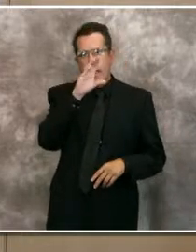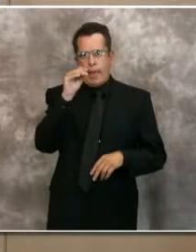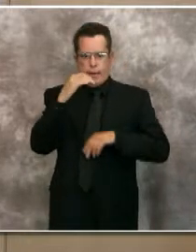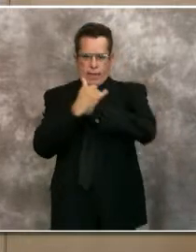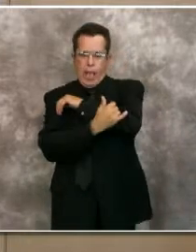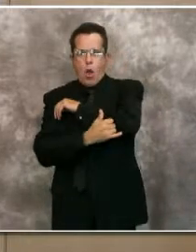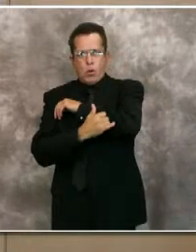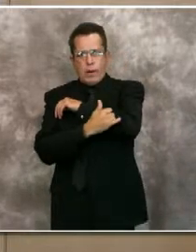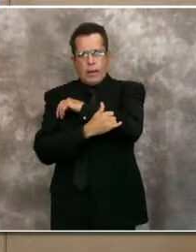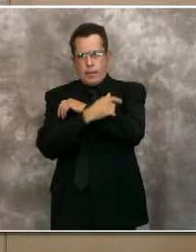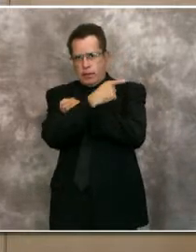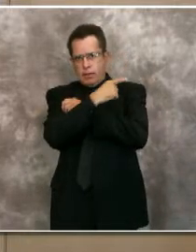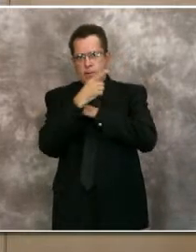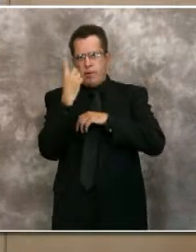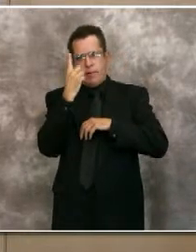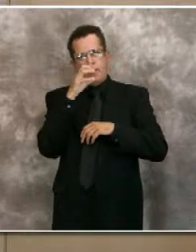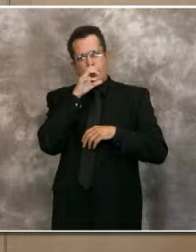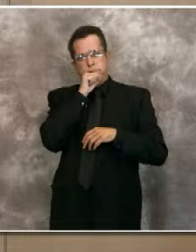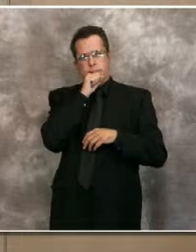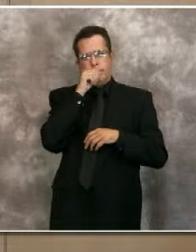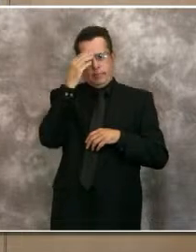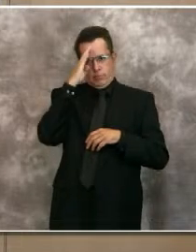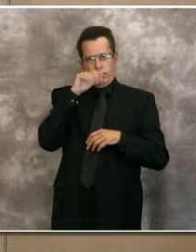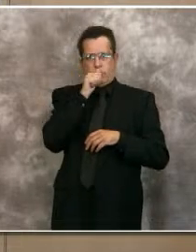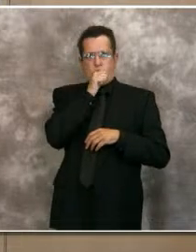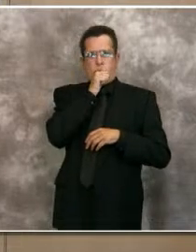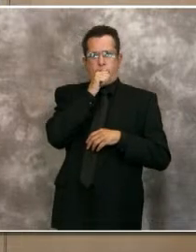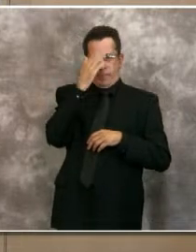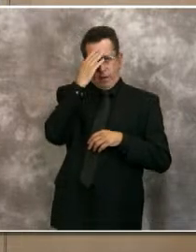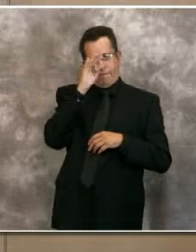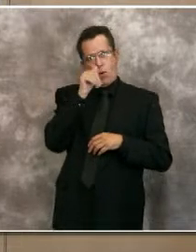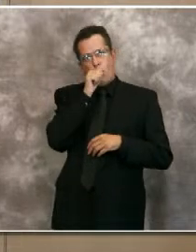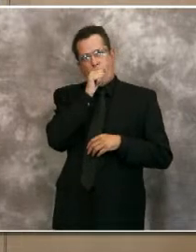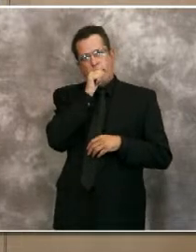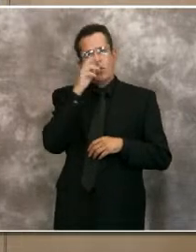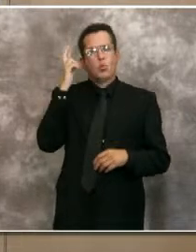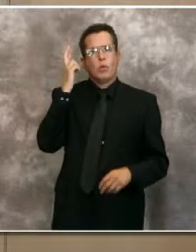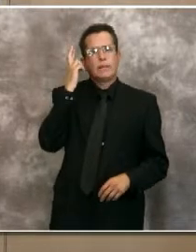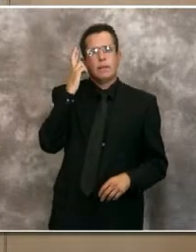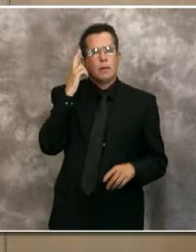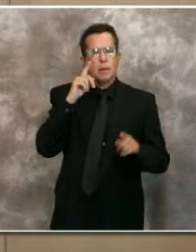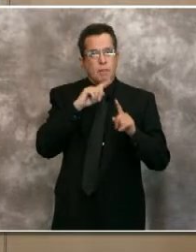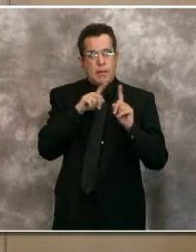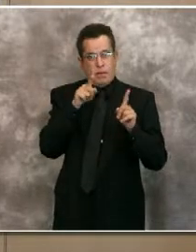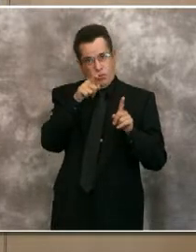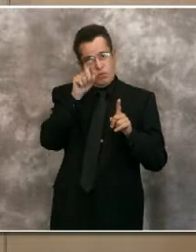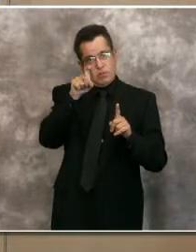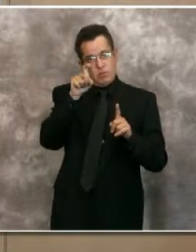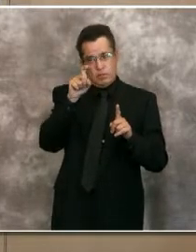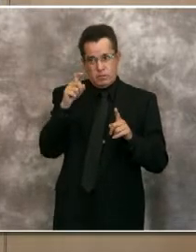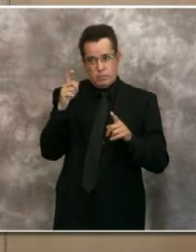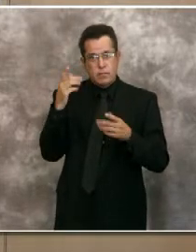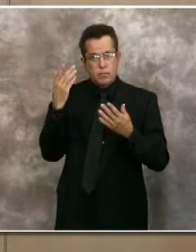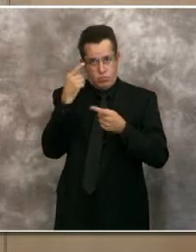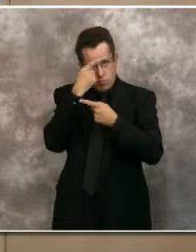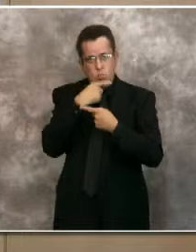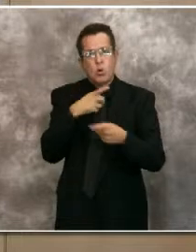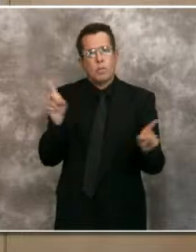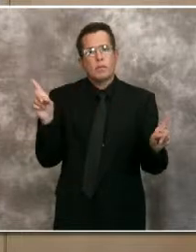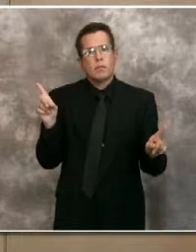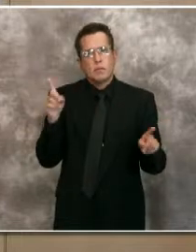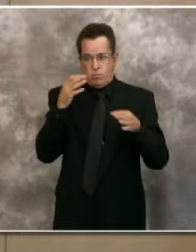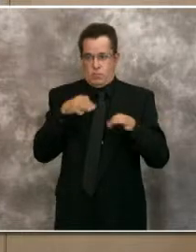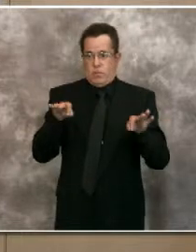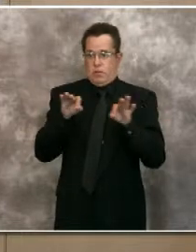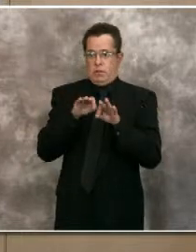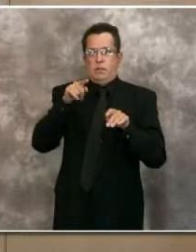about not giving that kind of information because of privacy concerns, but don't you think that this is a matter of